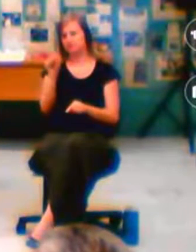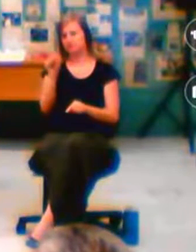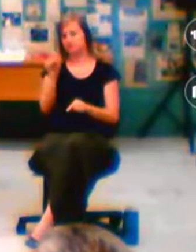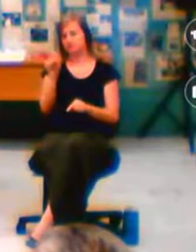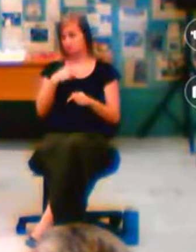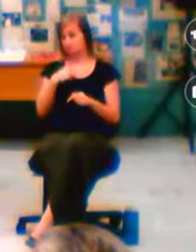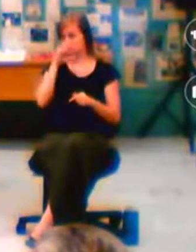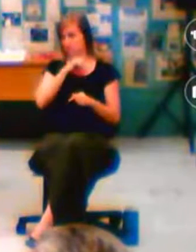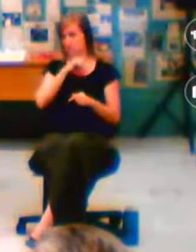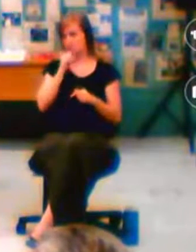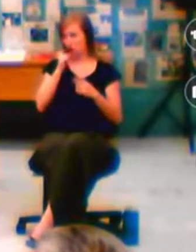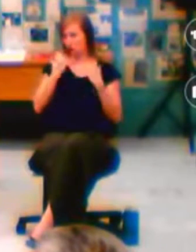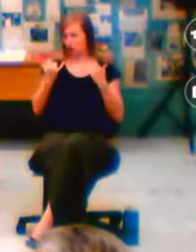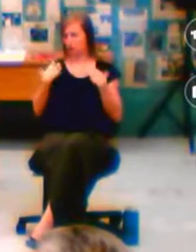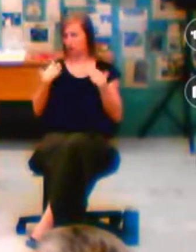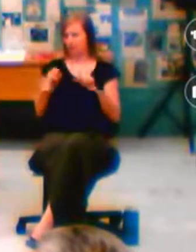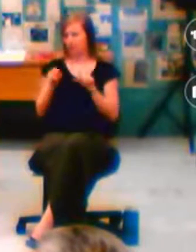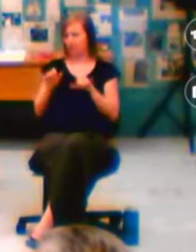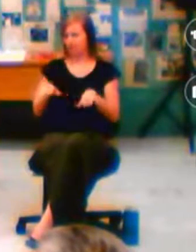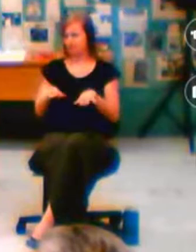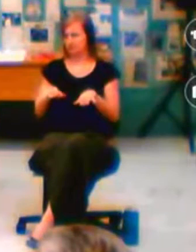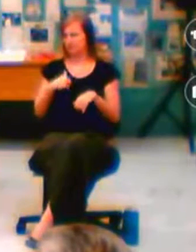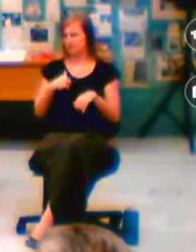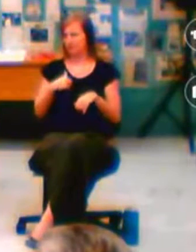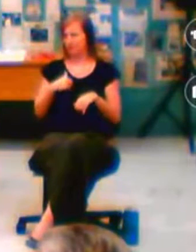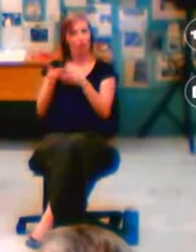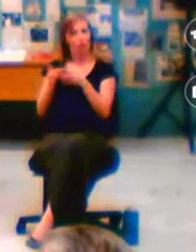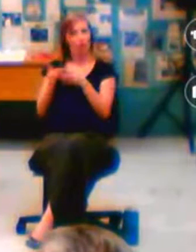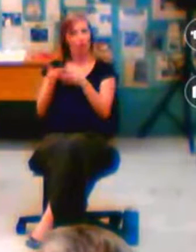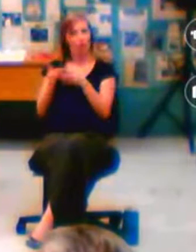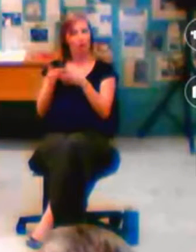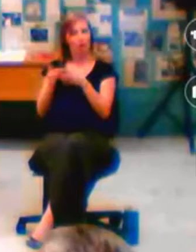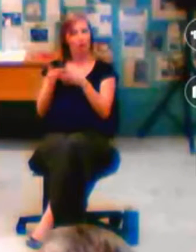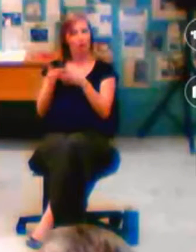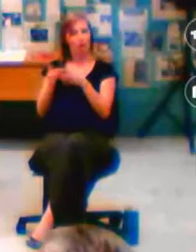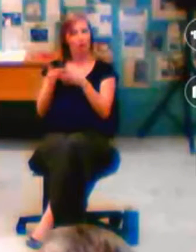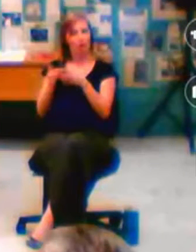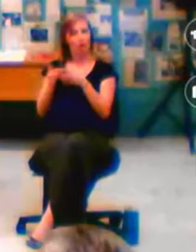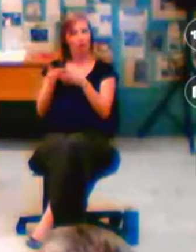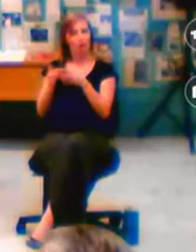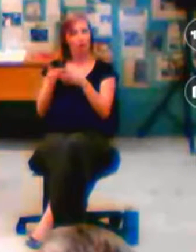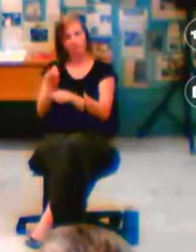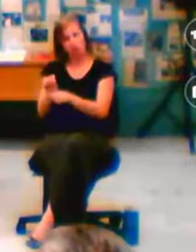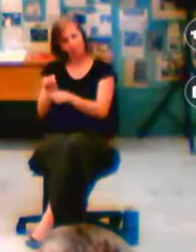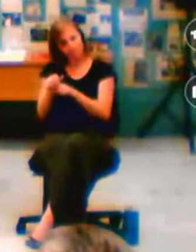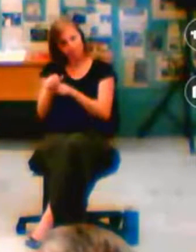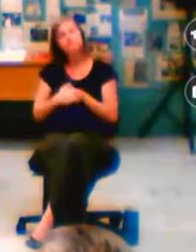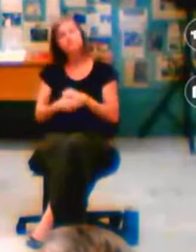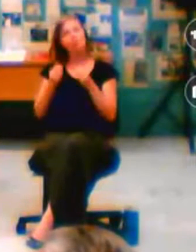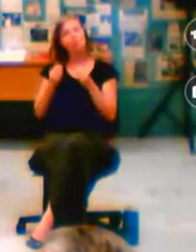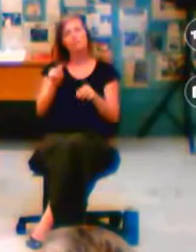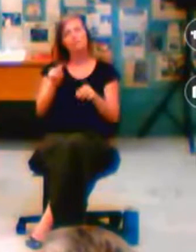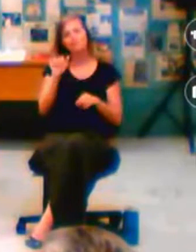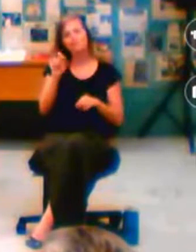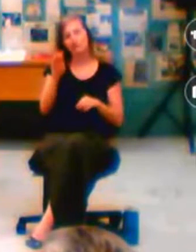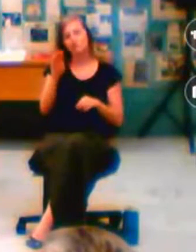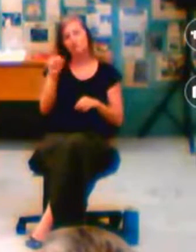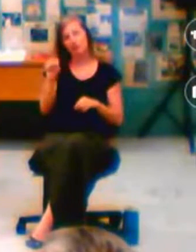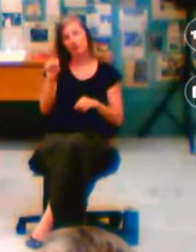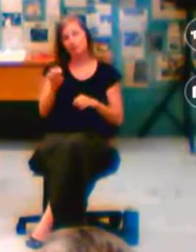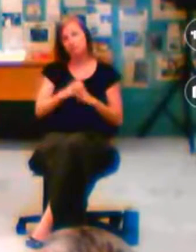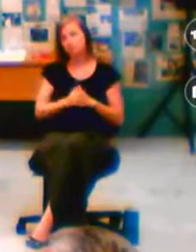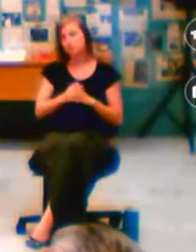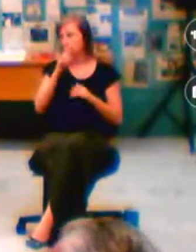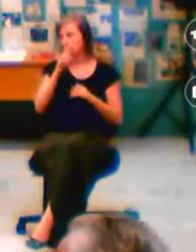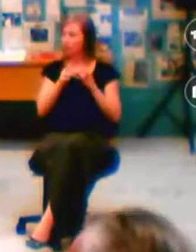multi-income. And then also, I want to know who's adjudicating claims. I'm assuming it's not going to be current